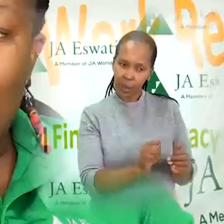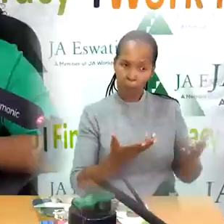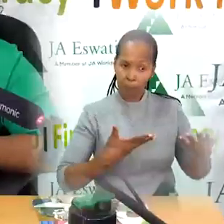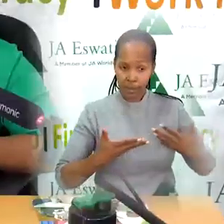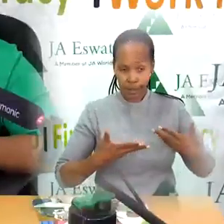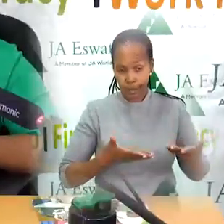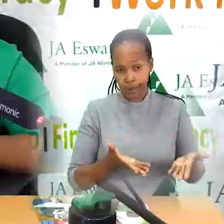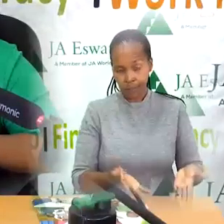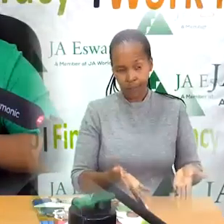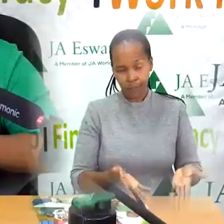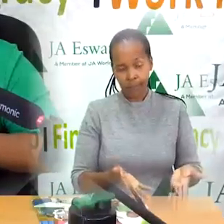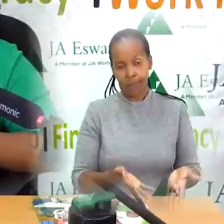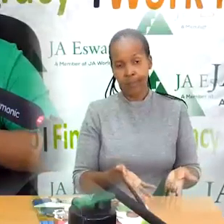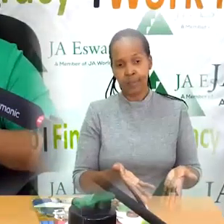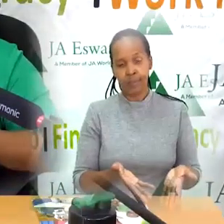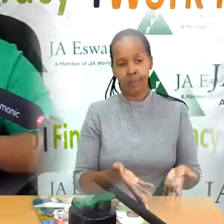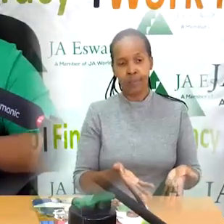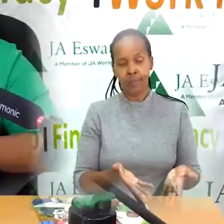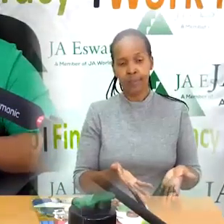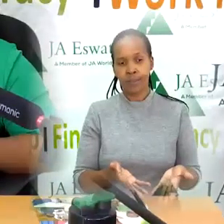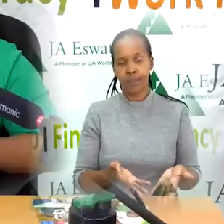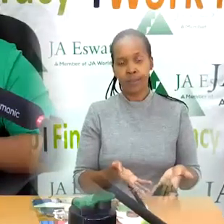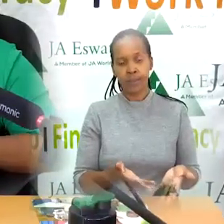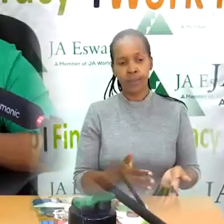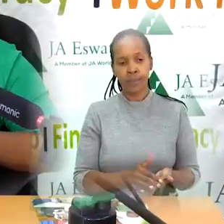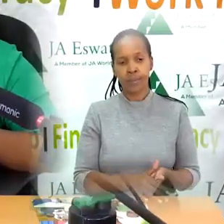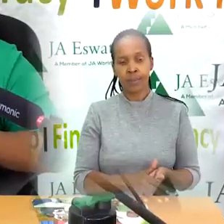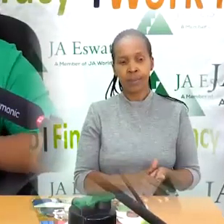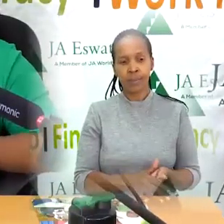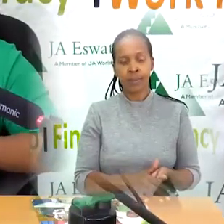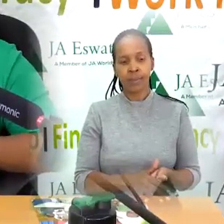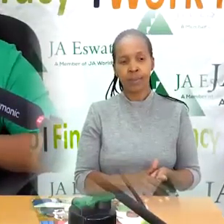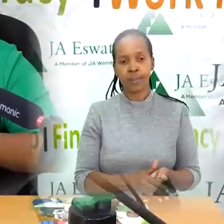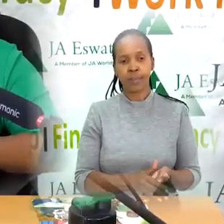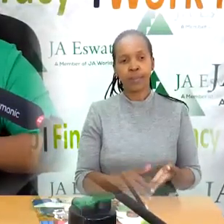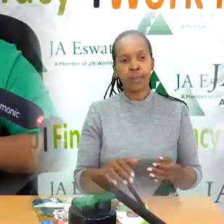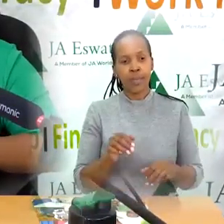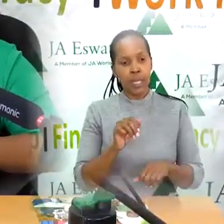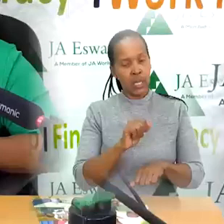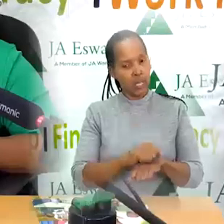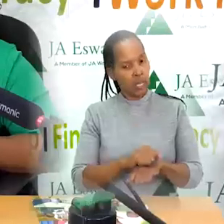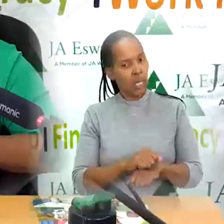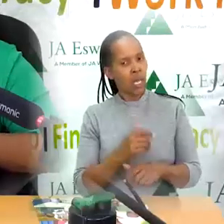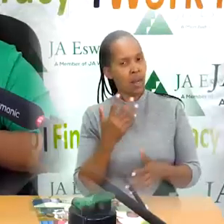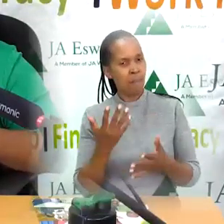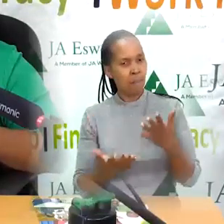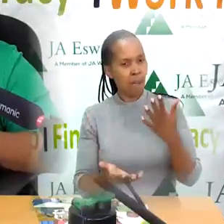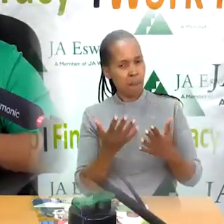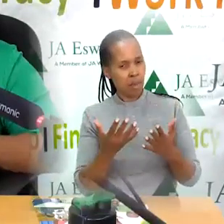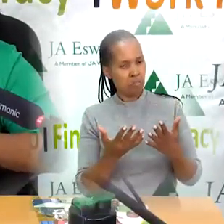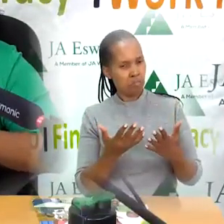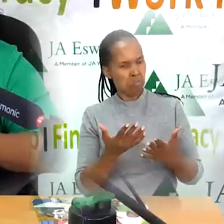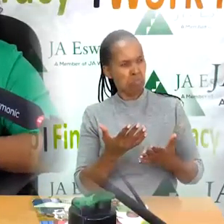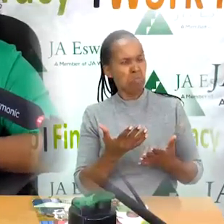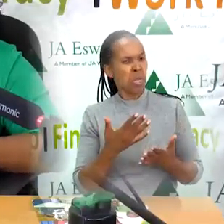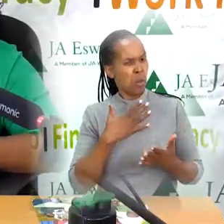We'll then go on to describe what are needs and wants. People buy things